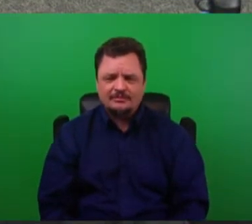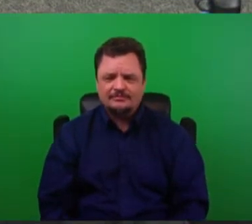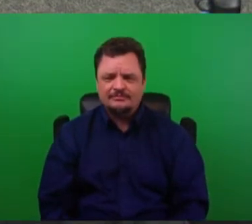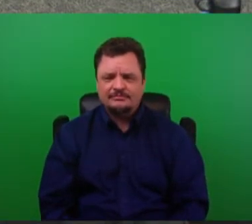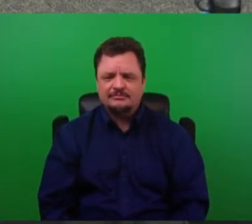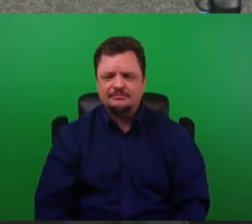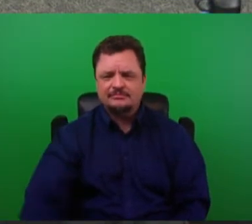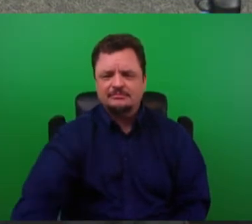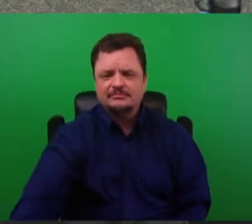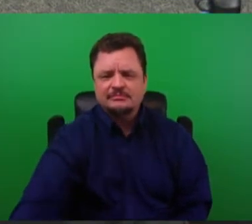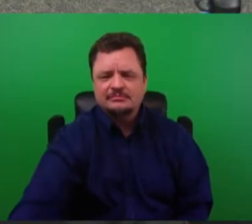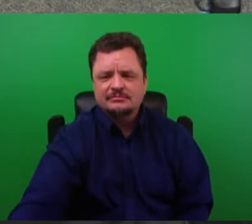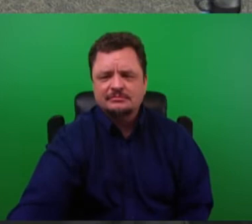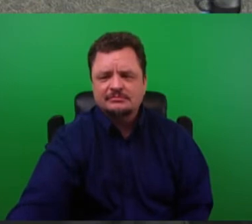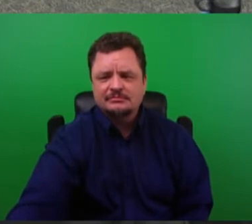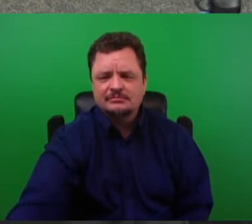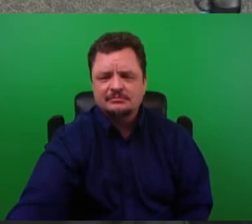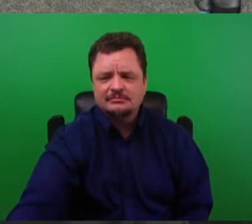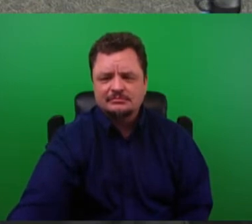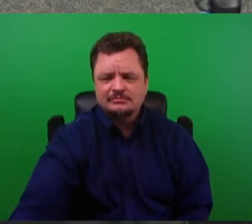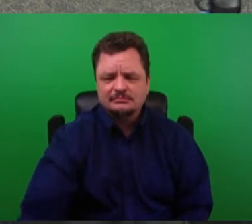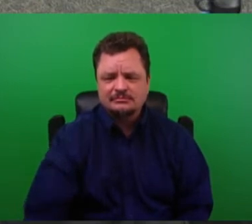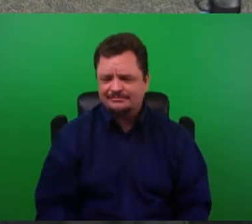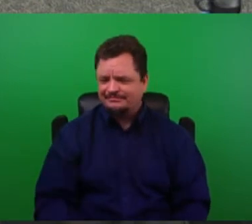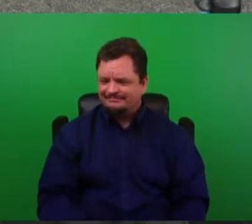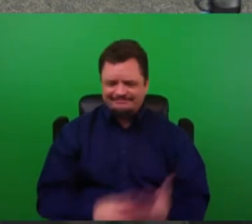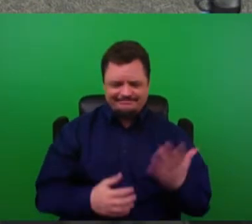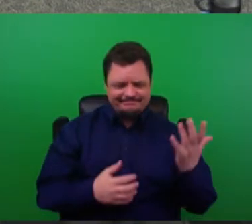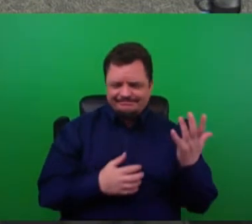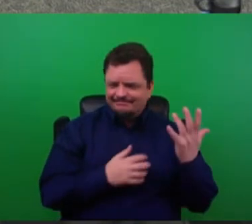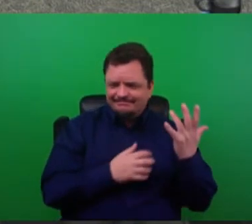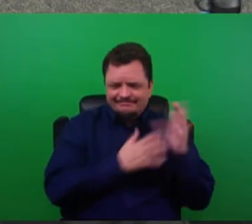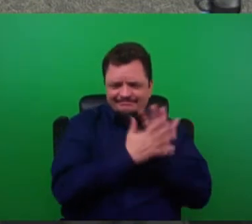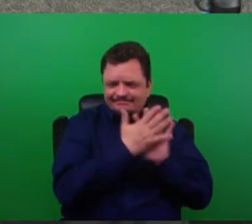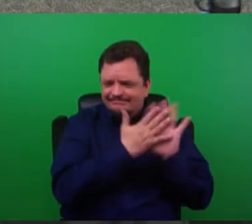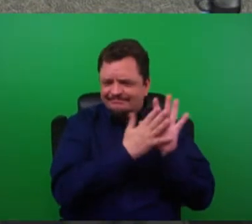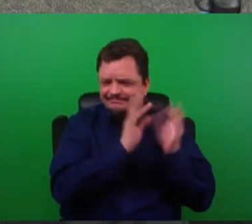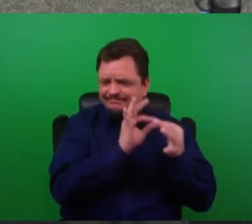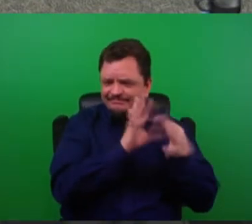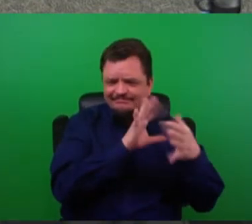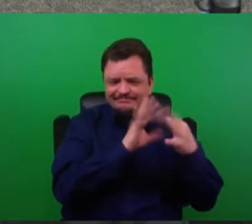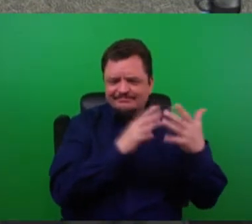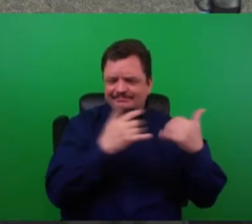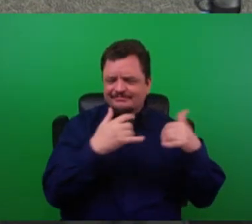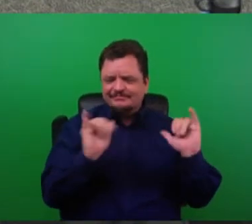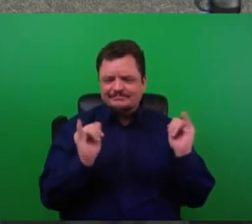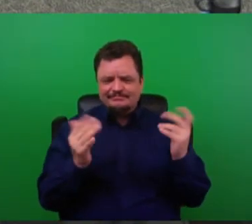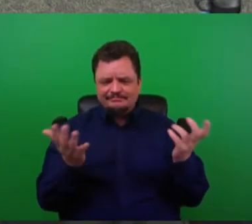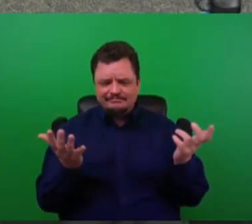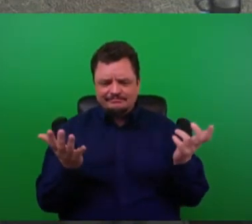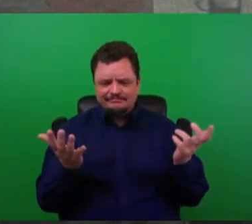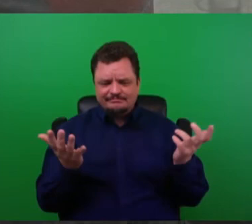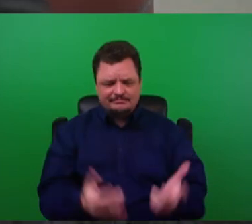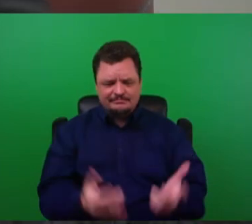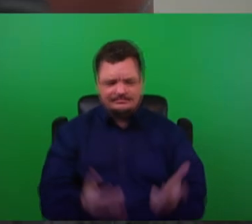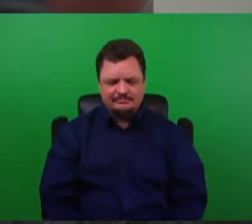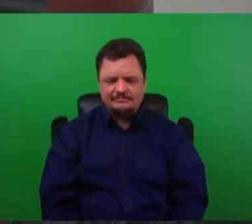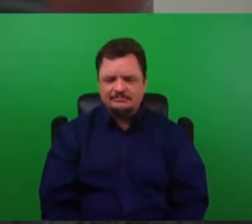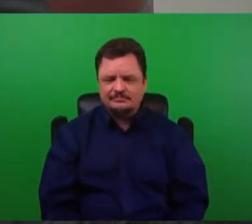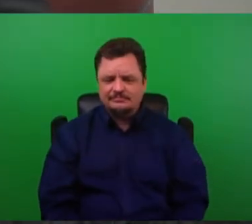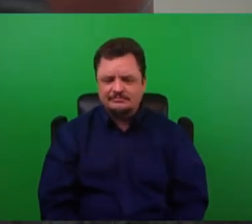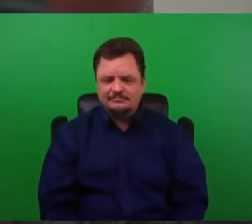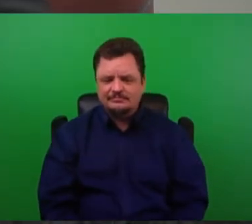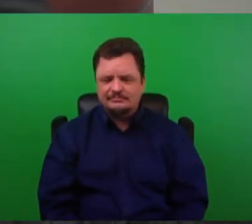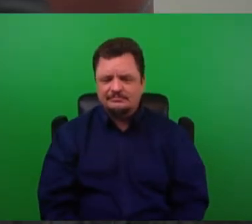individuals' families safe from who that individual was that would overdose, it would be a breach of confidentiality on my part. Have there been more than one